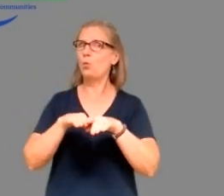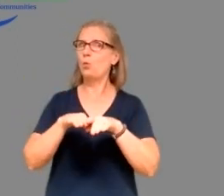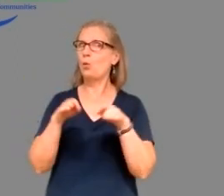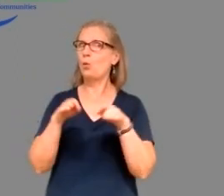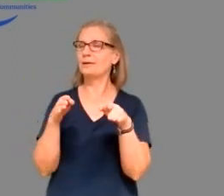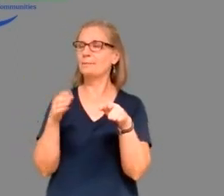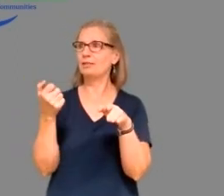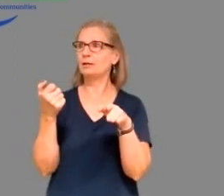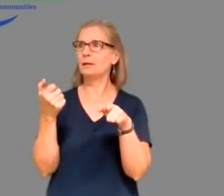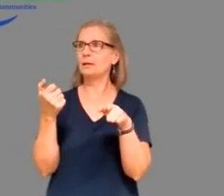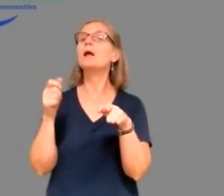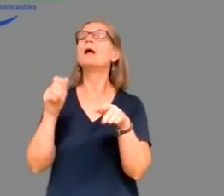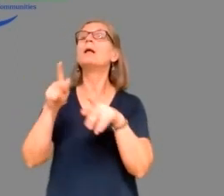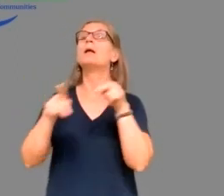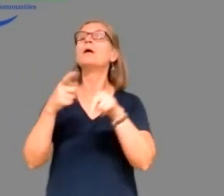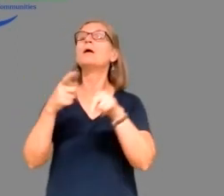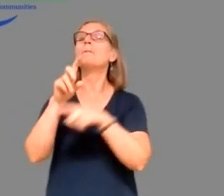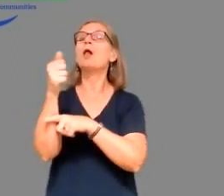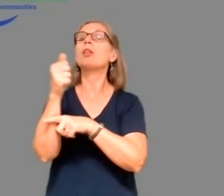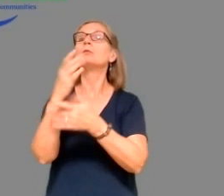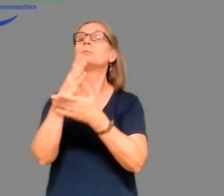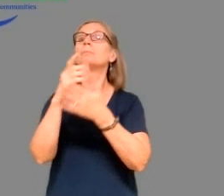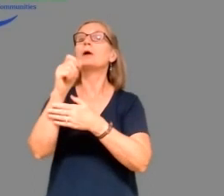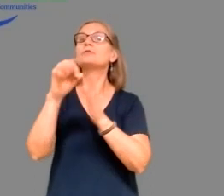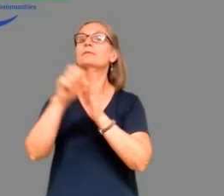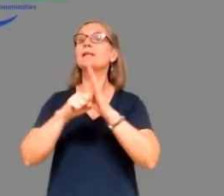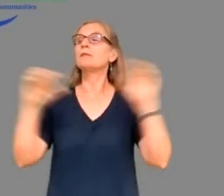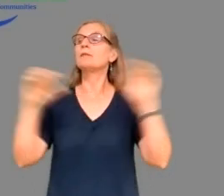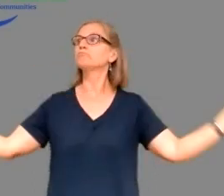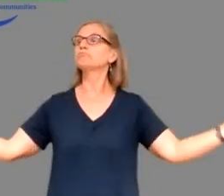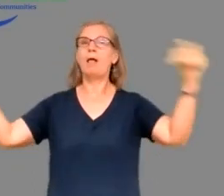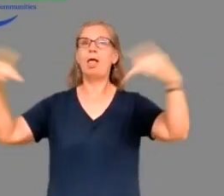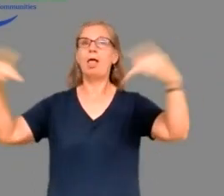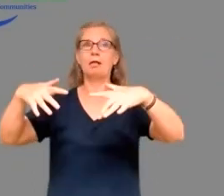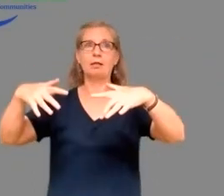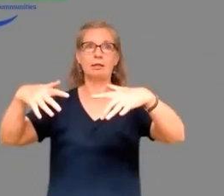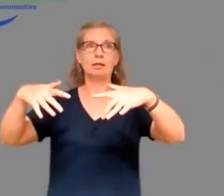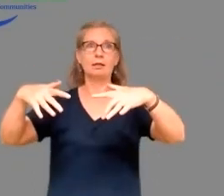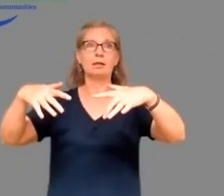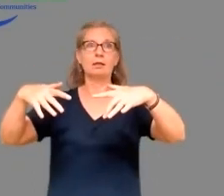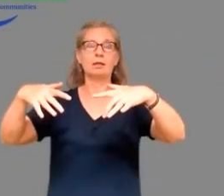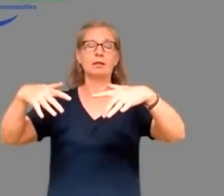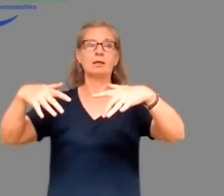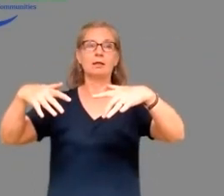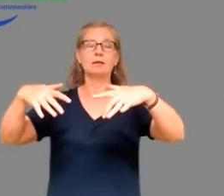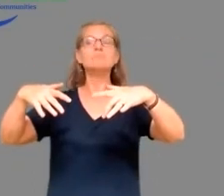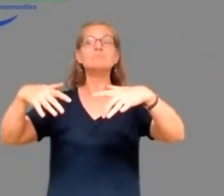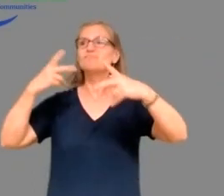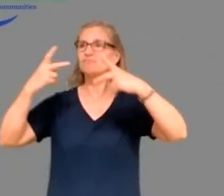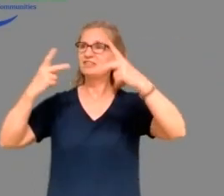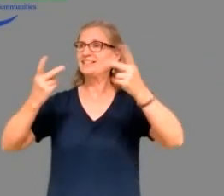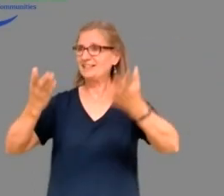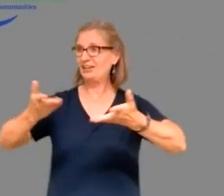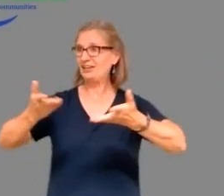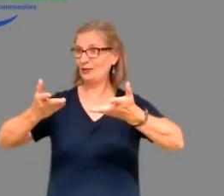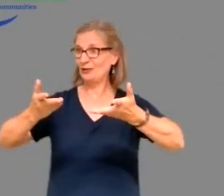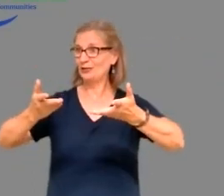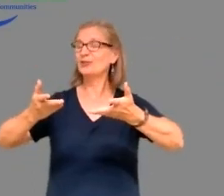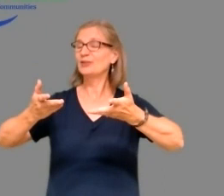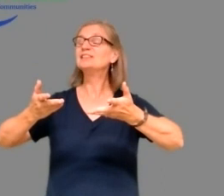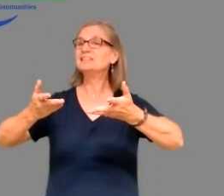folks from other parts of, from other jurisdictions are starting to come and visit us.